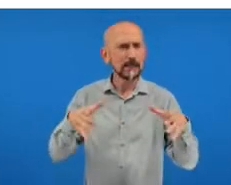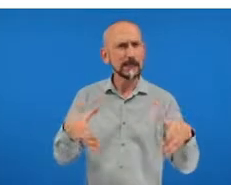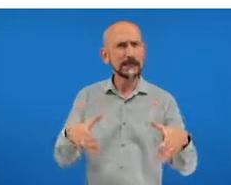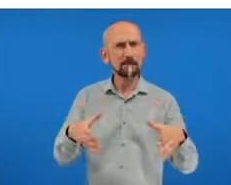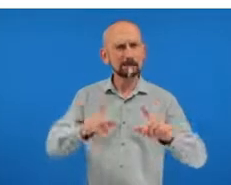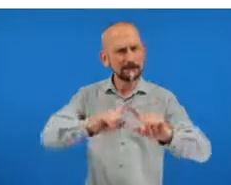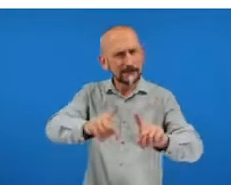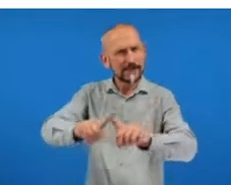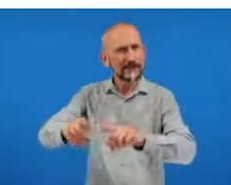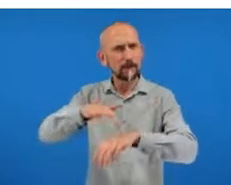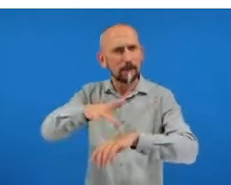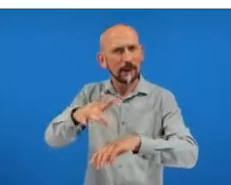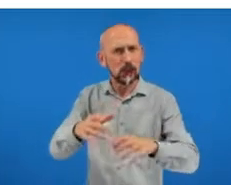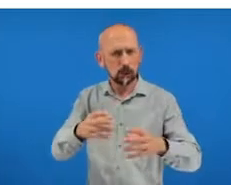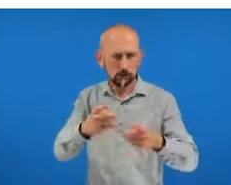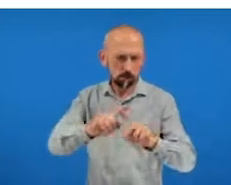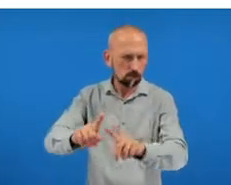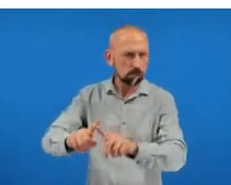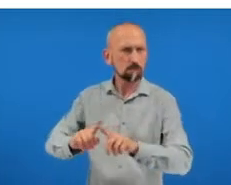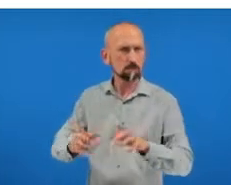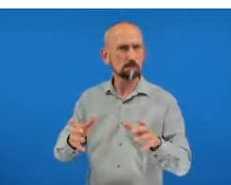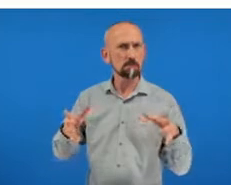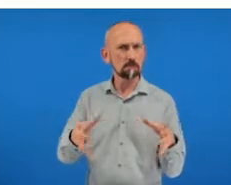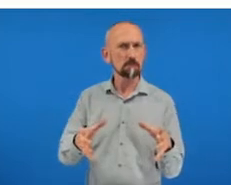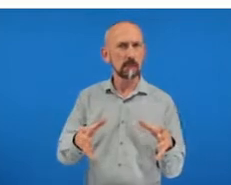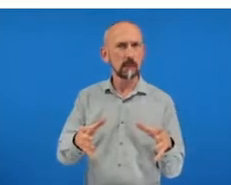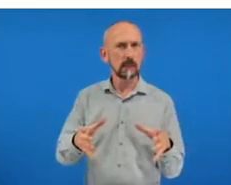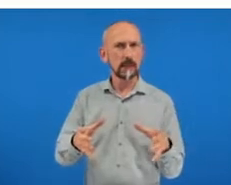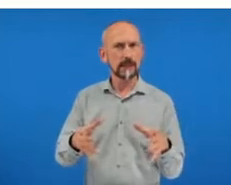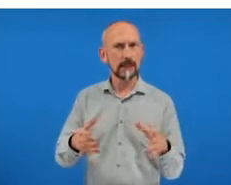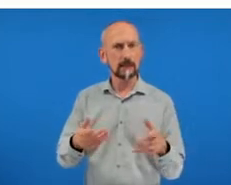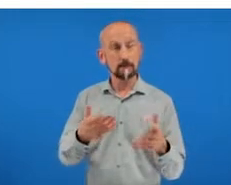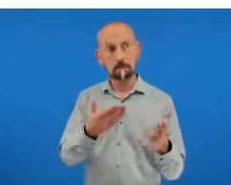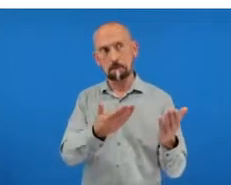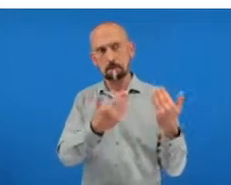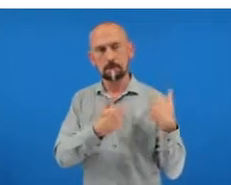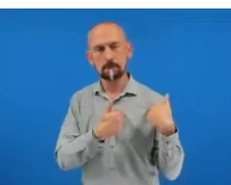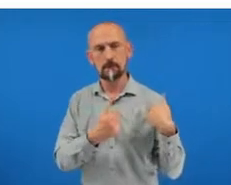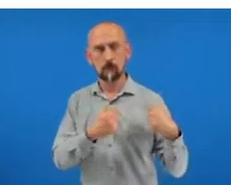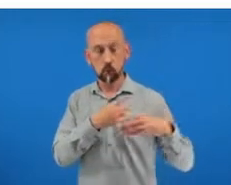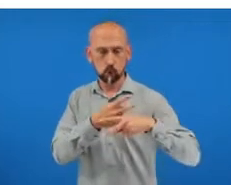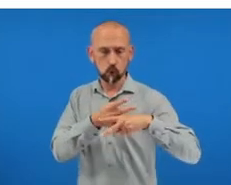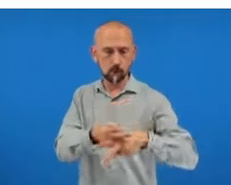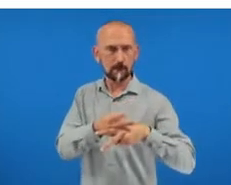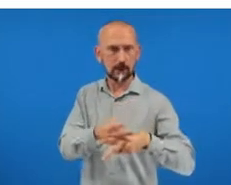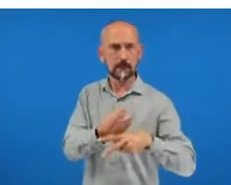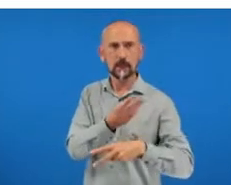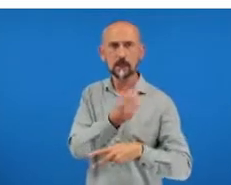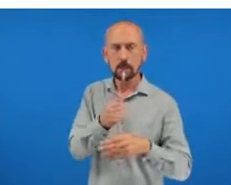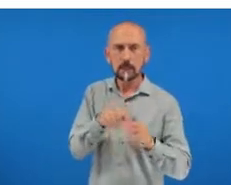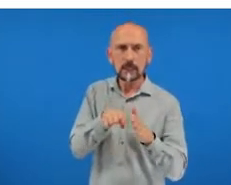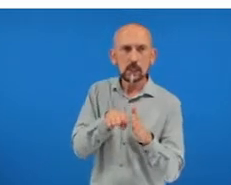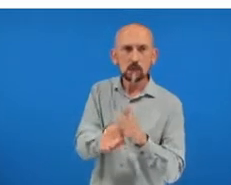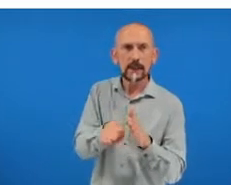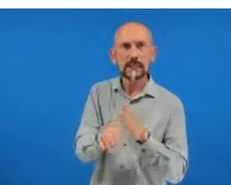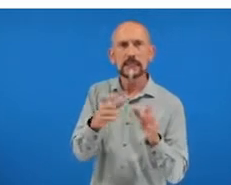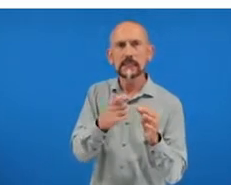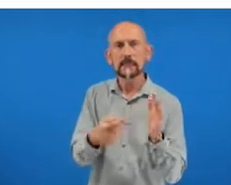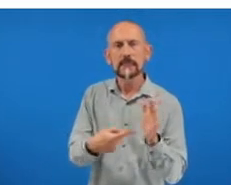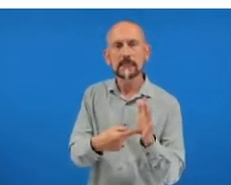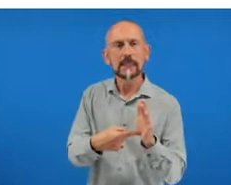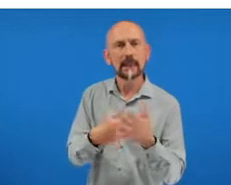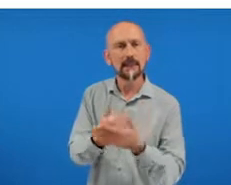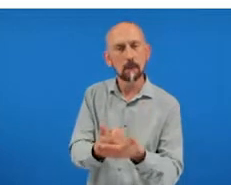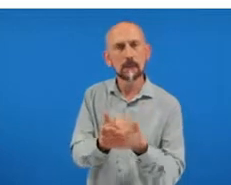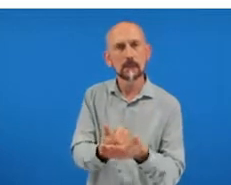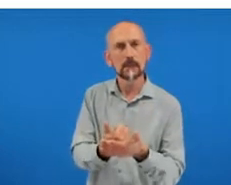I was then given the opportunity to supervise some of our trainee CBT therapists within the team. And this was the